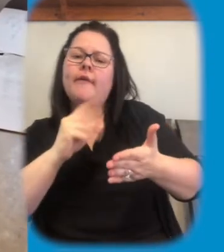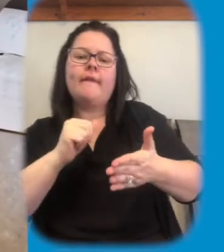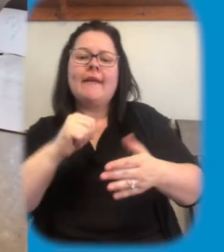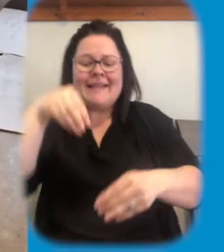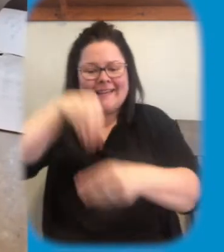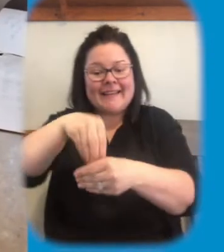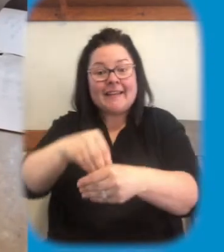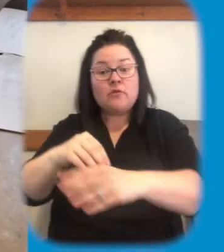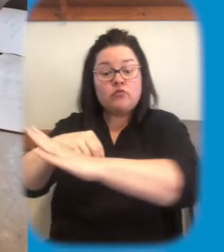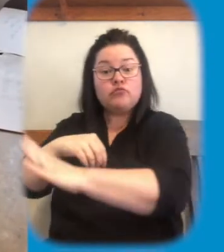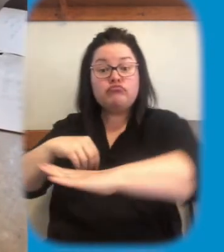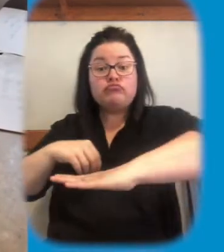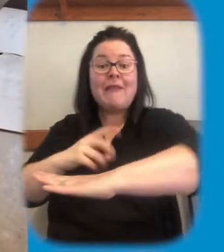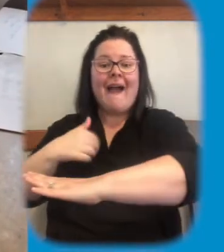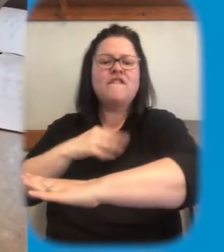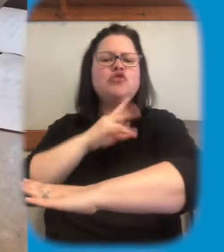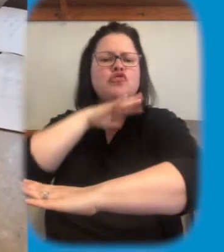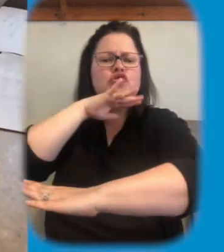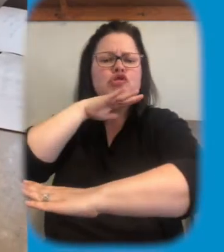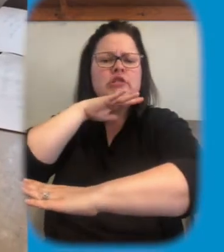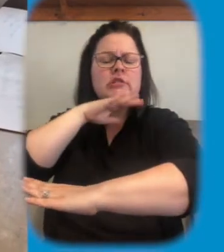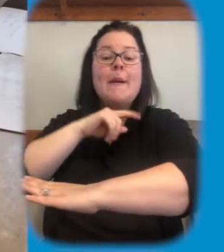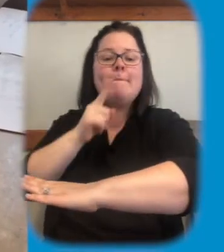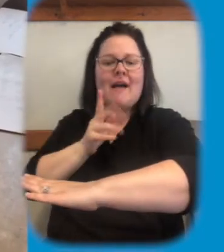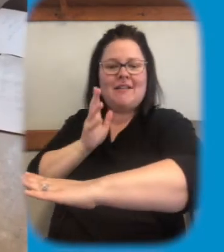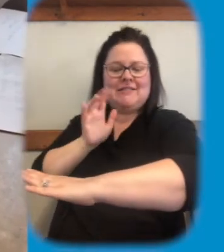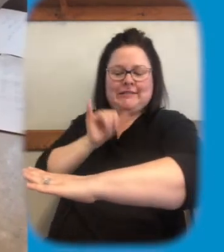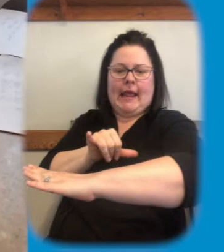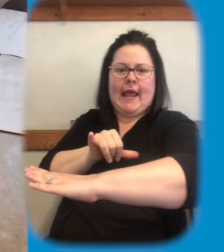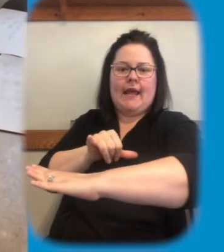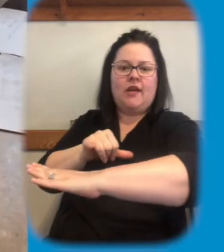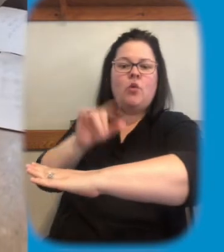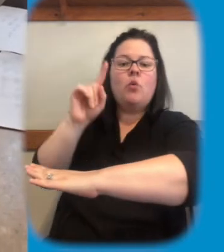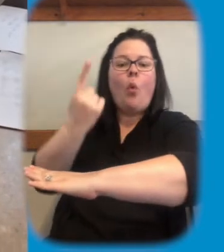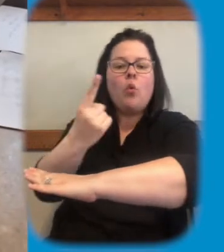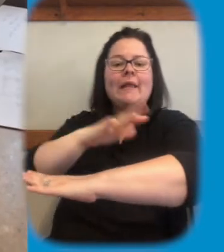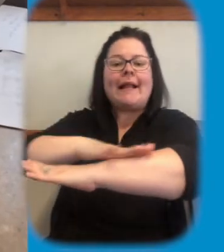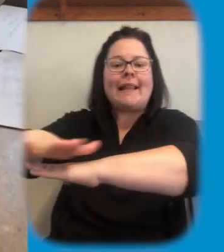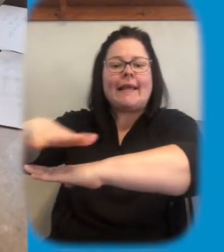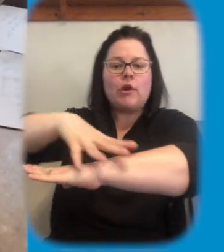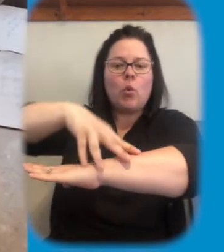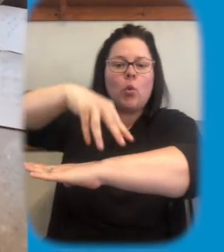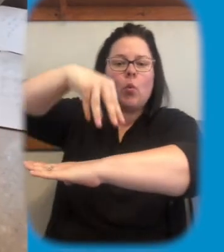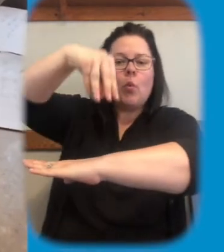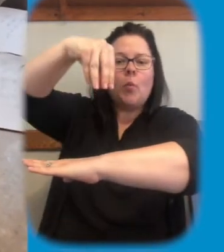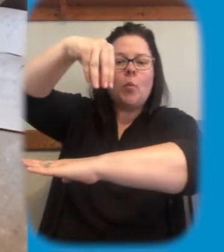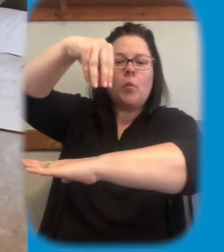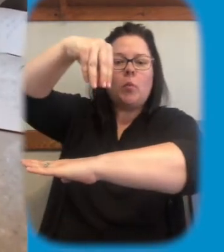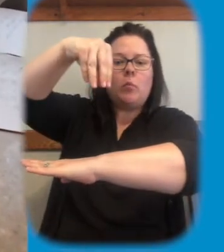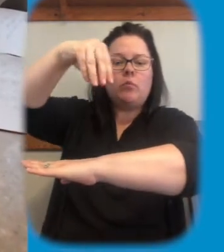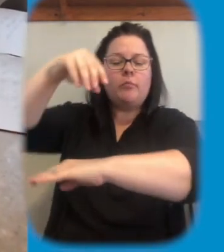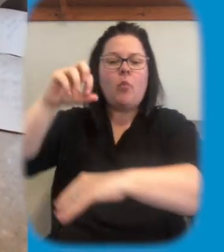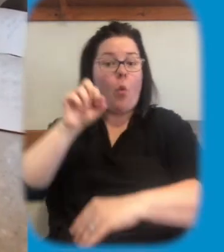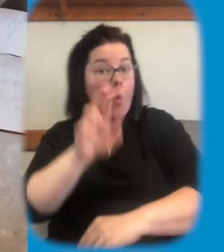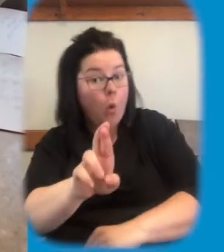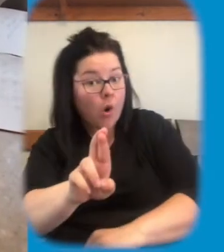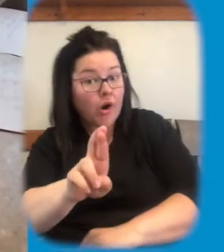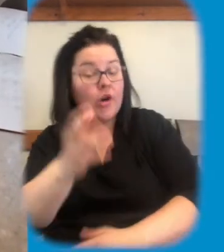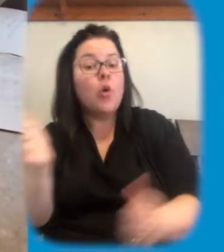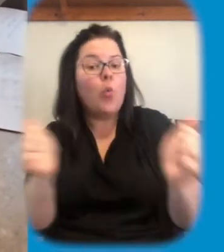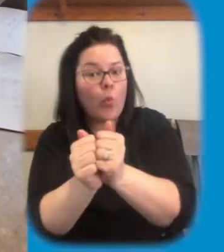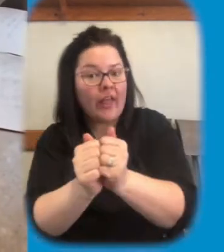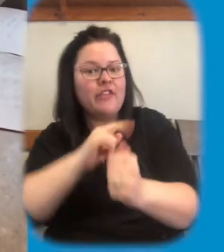or anything else with it. Yeah, that's my theory. Very interesting. So yes, nature does create